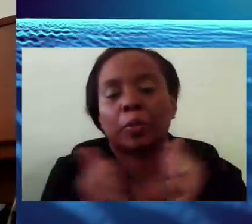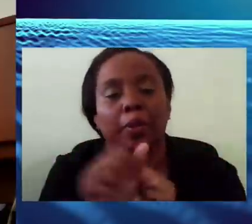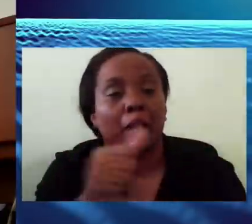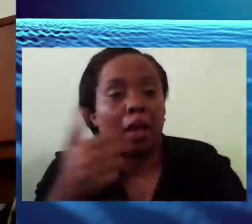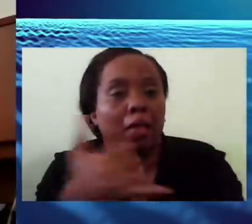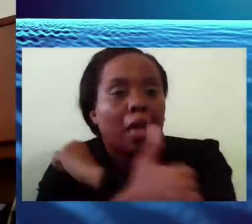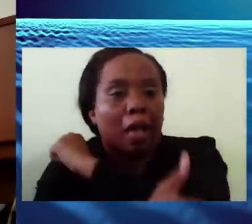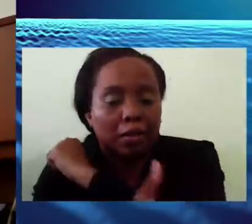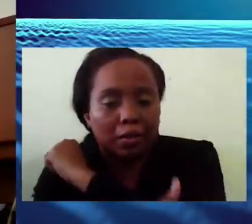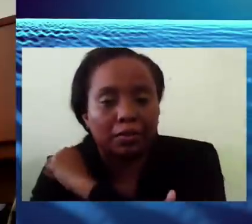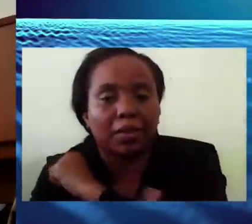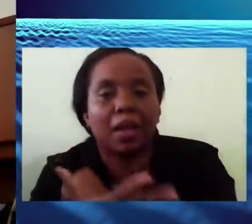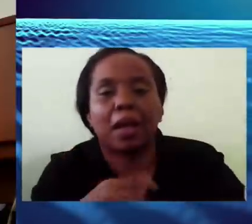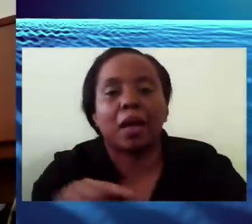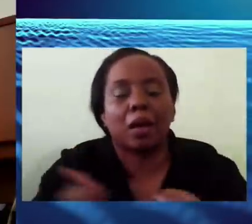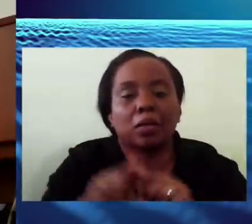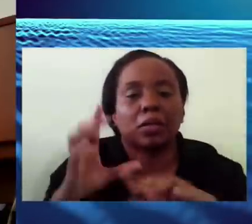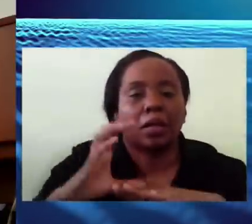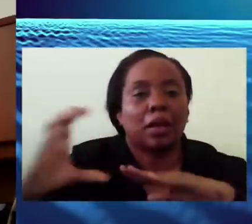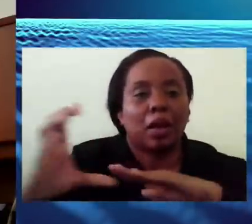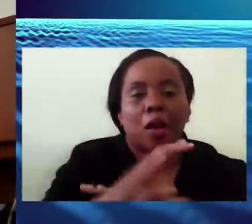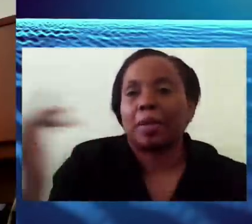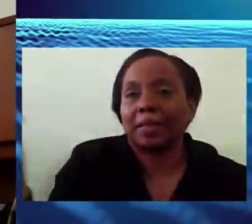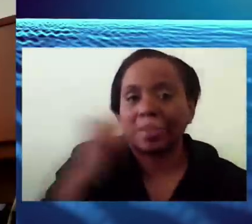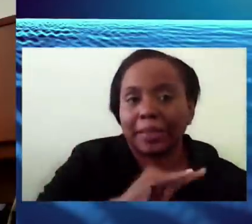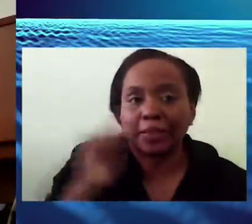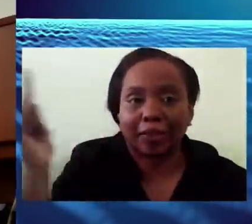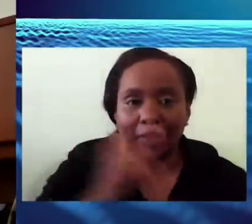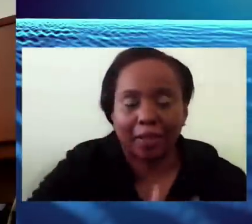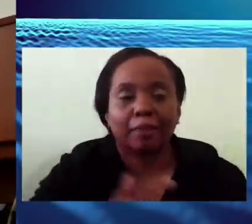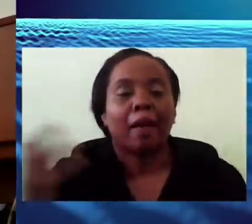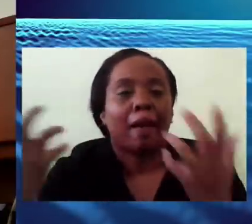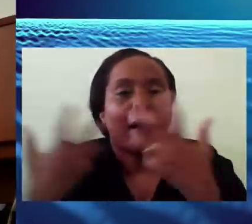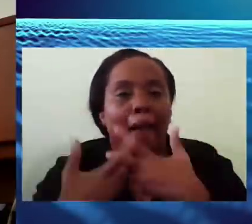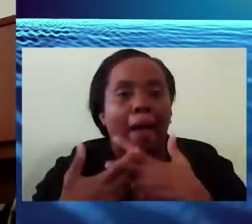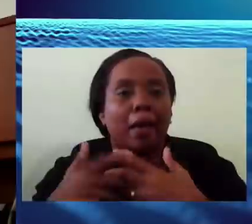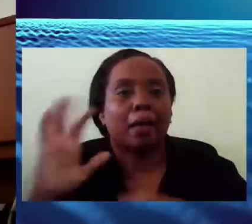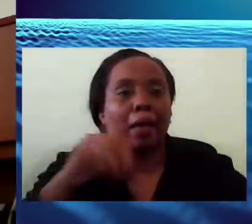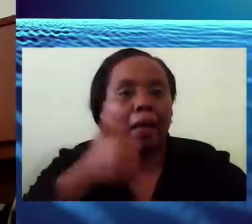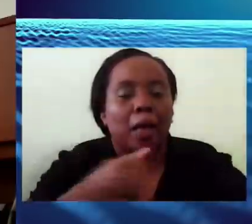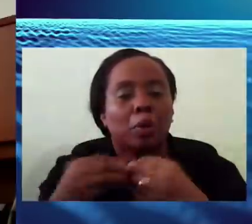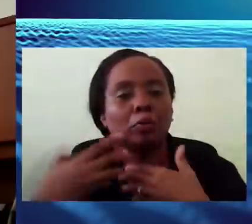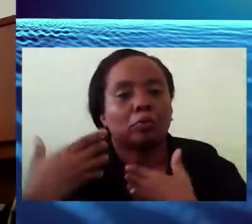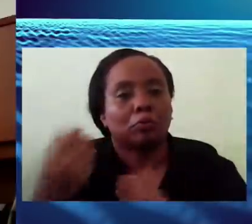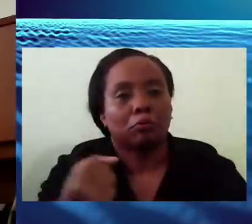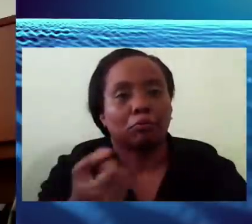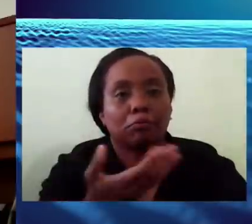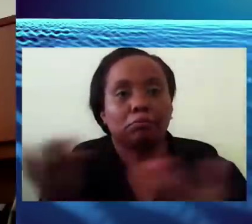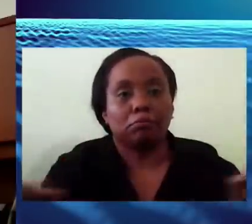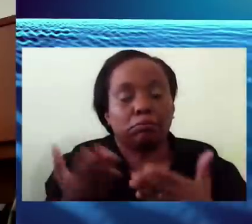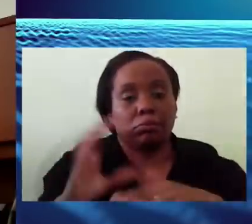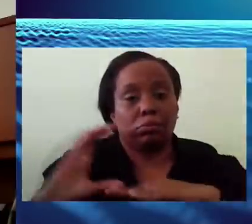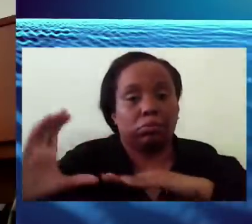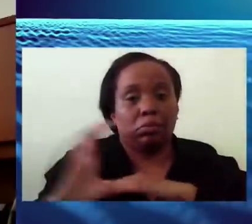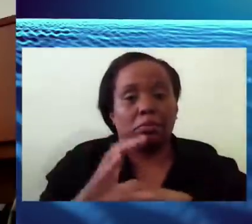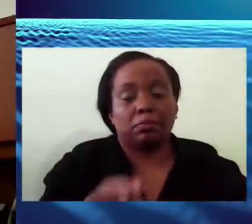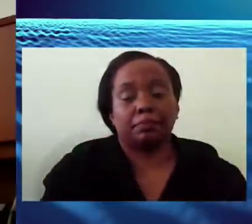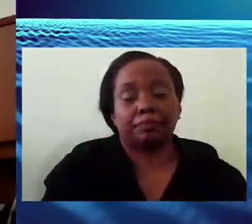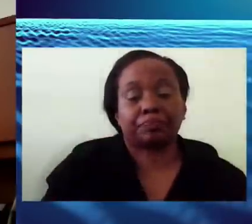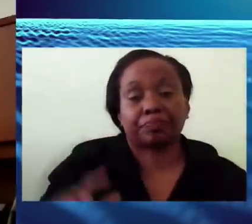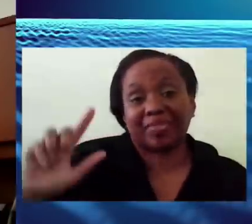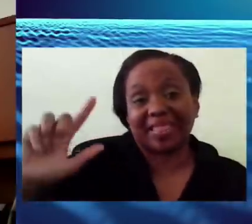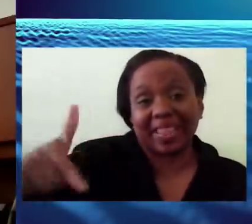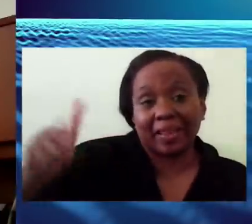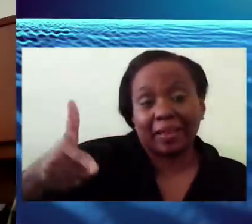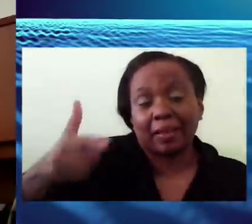travel as we build closer relationships right here in the region in our tourism industry. So the latter part of the year, quarter four, early part